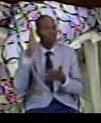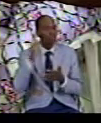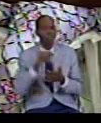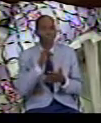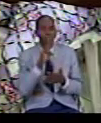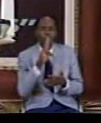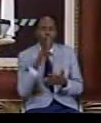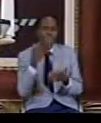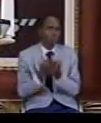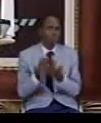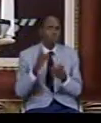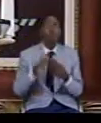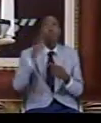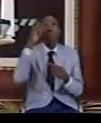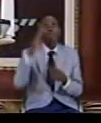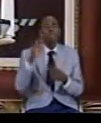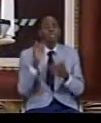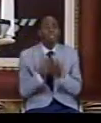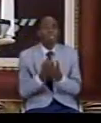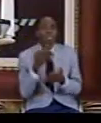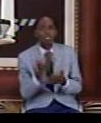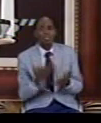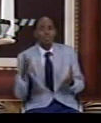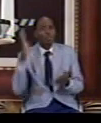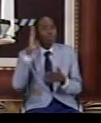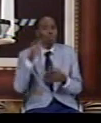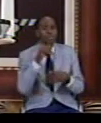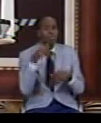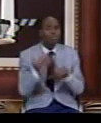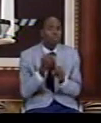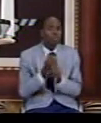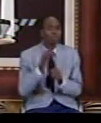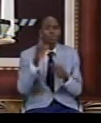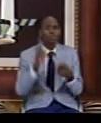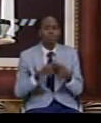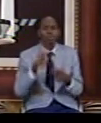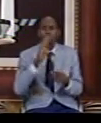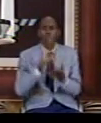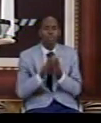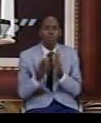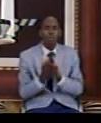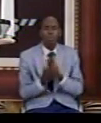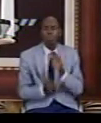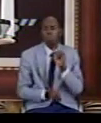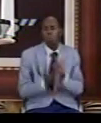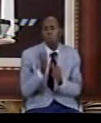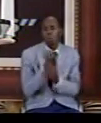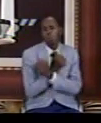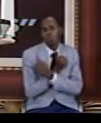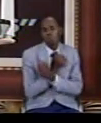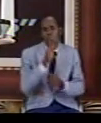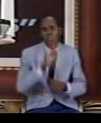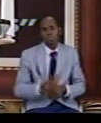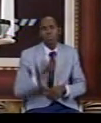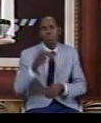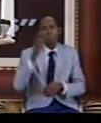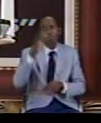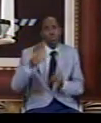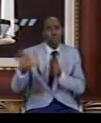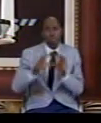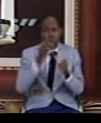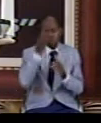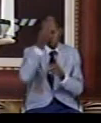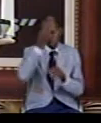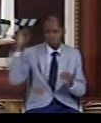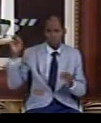and that thing will not make you to be a favorite child of God. Do you disobey self? That's what